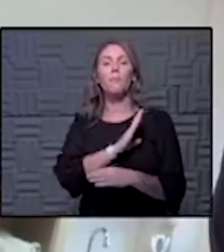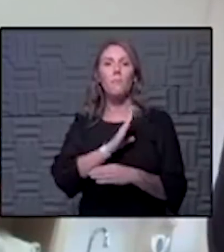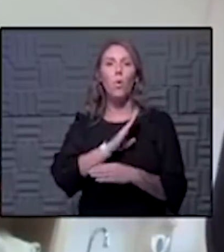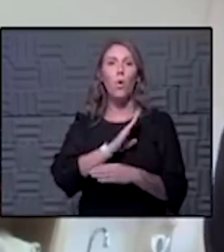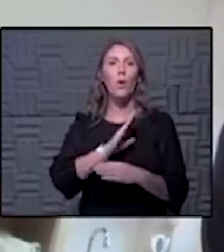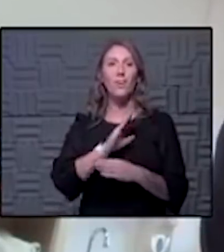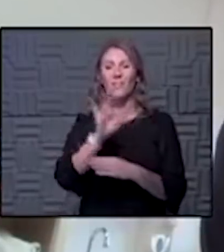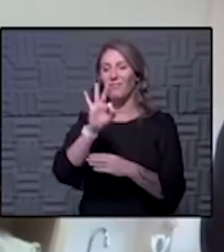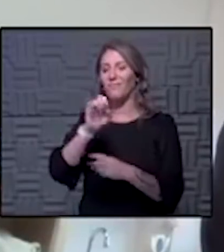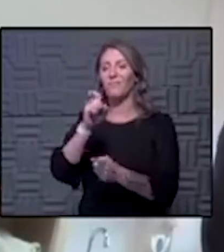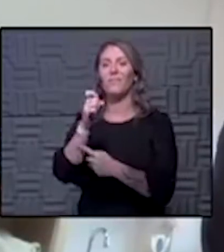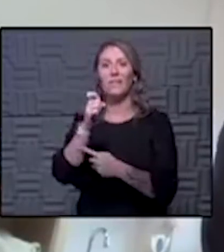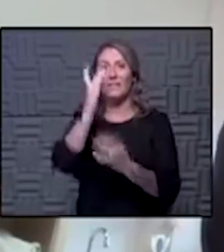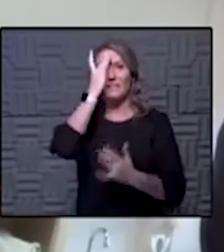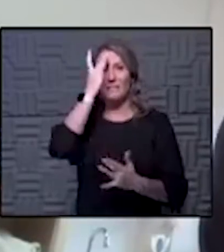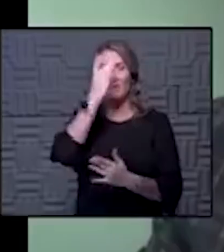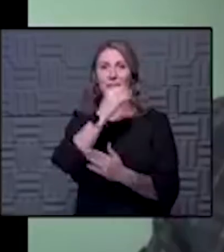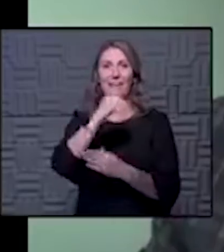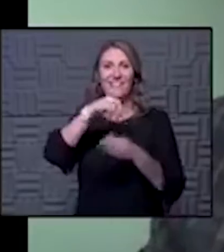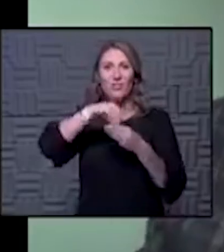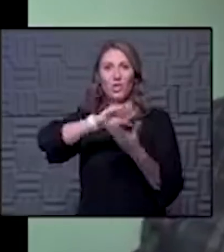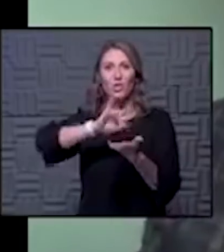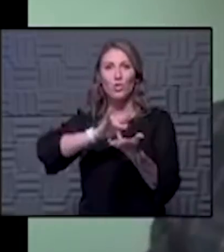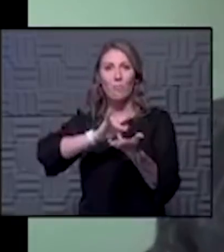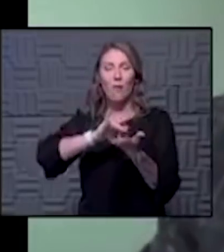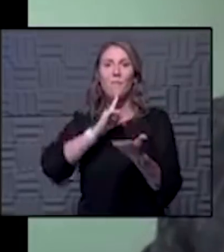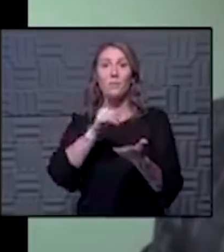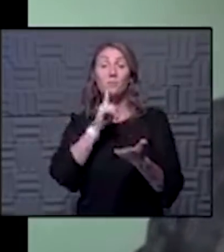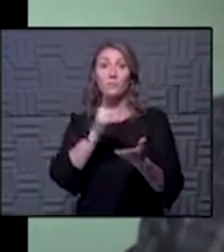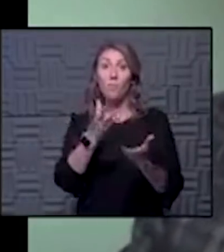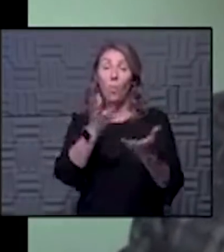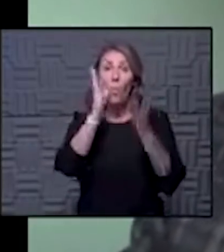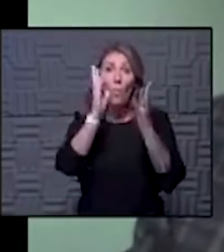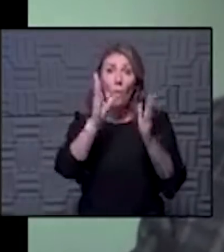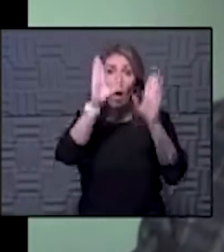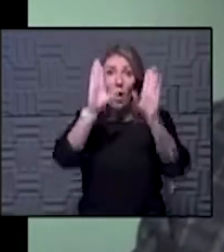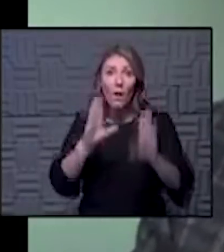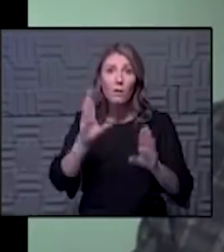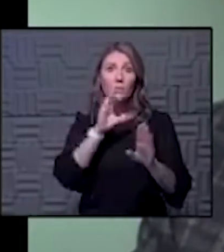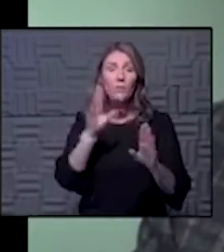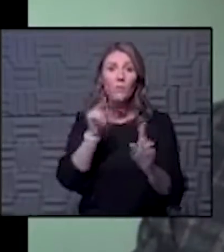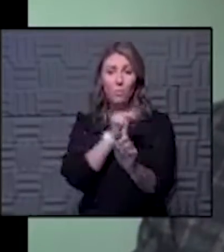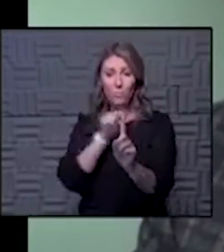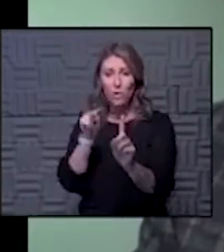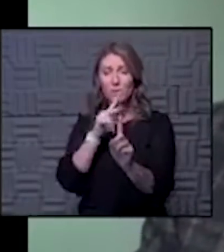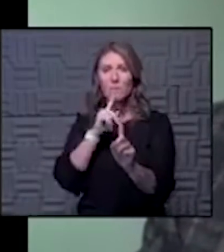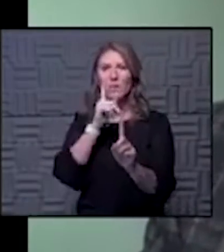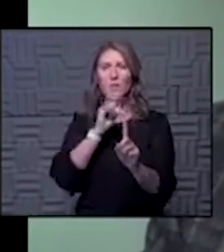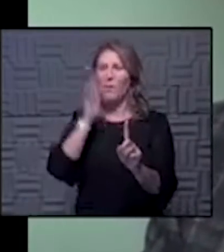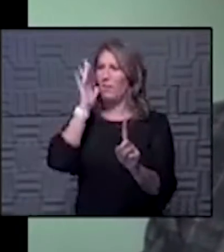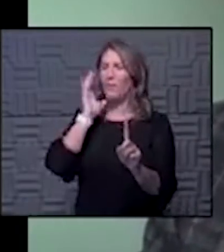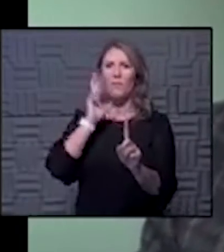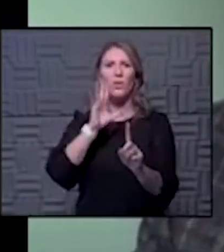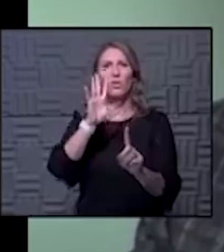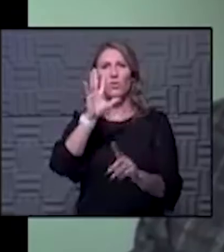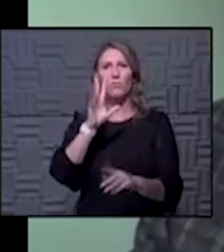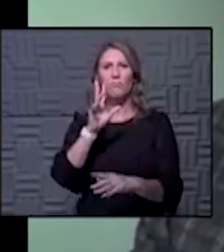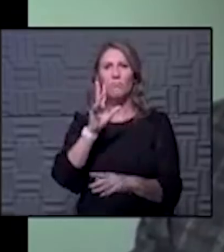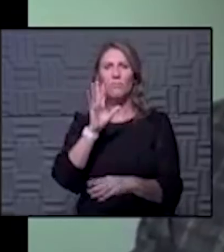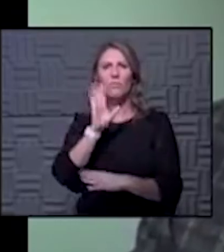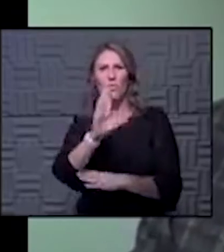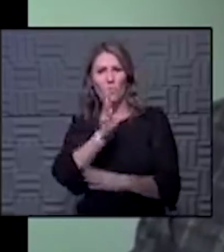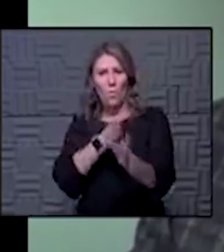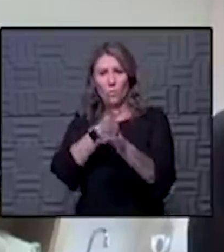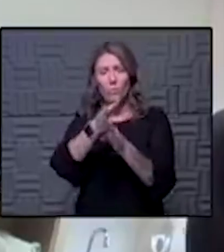medicine. So you've got a great perspective about this, you and Hawkeye. As you look back at your career, have you ever confronted anything like